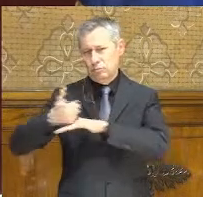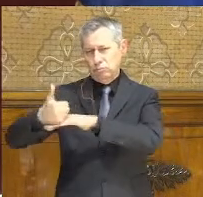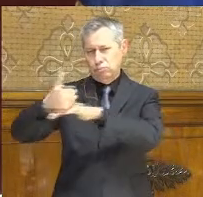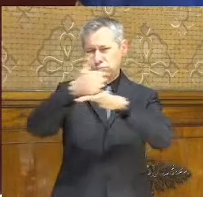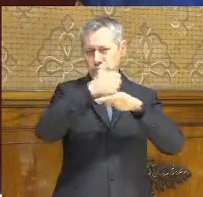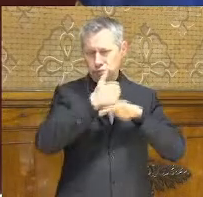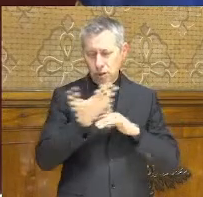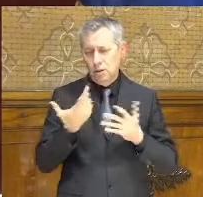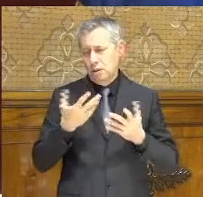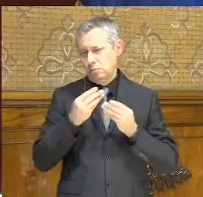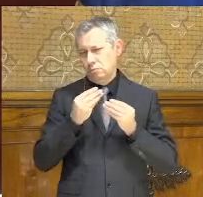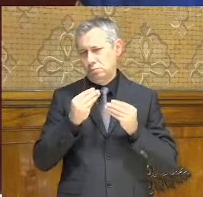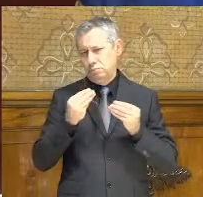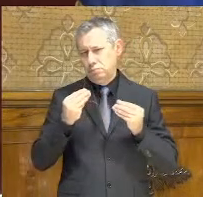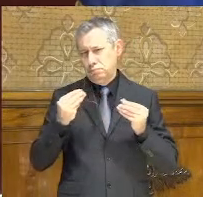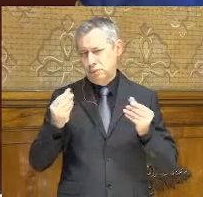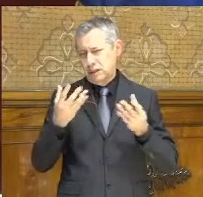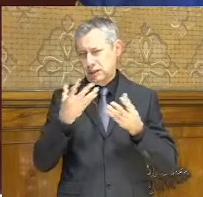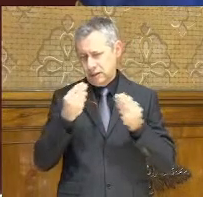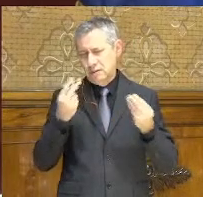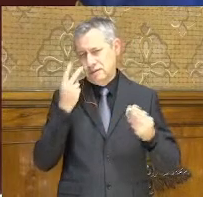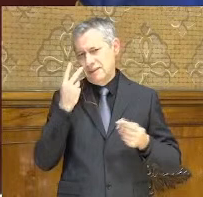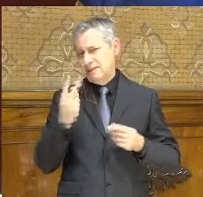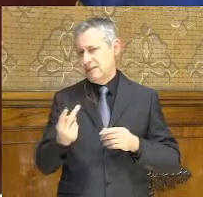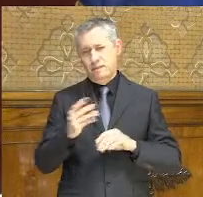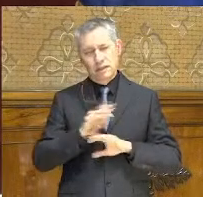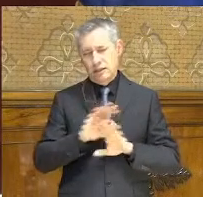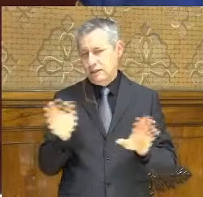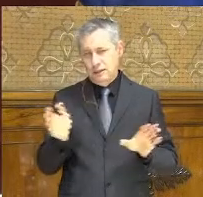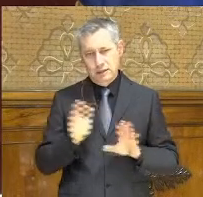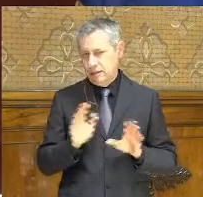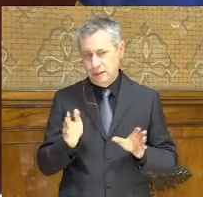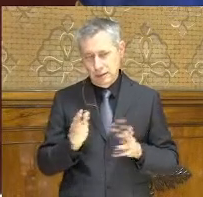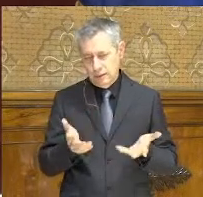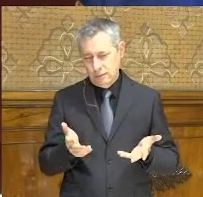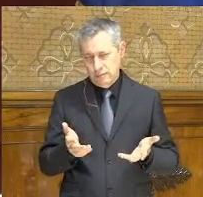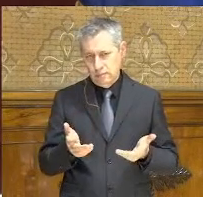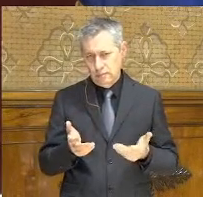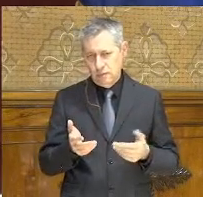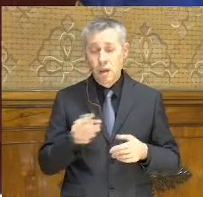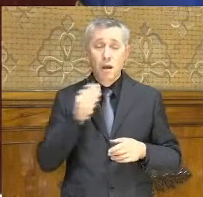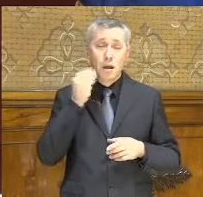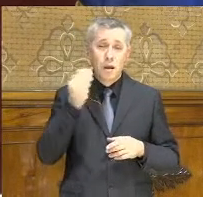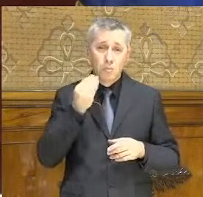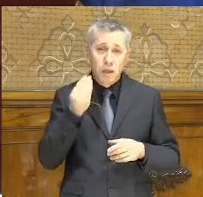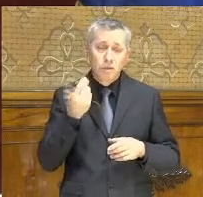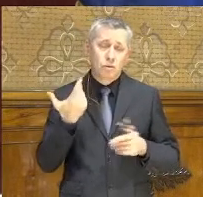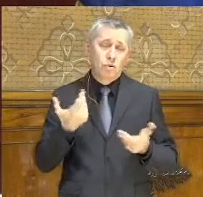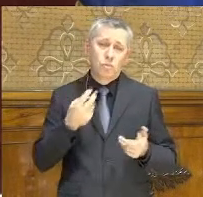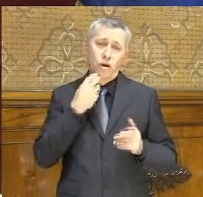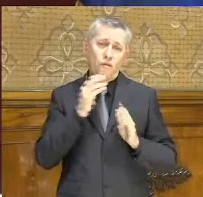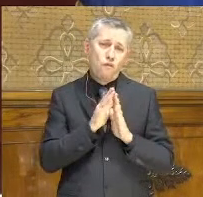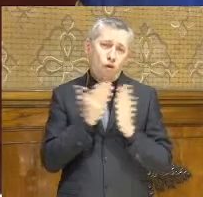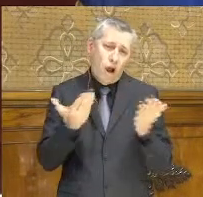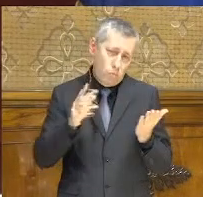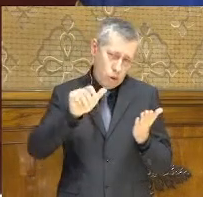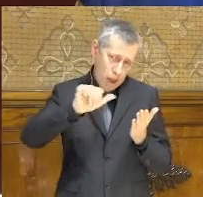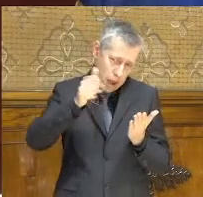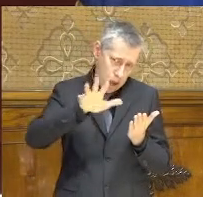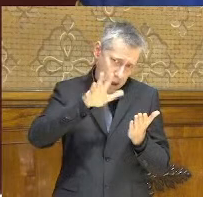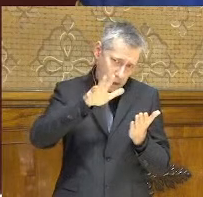many aspects and regions, I believe our ethical vocabulary must be informed